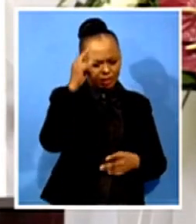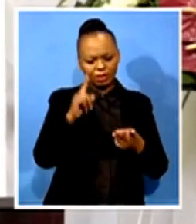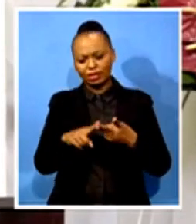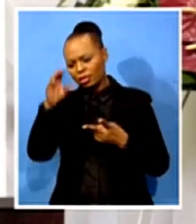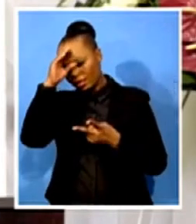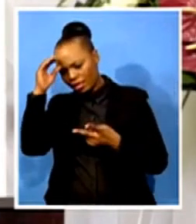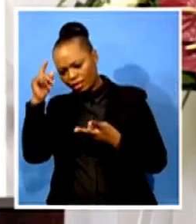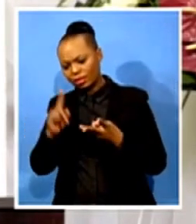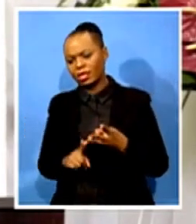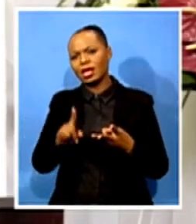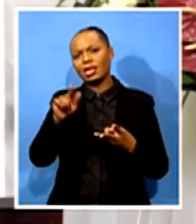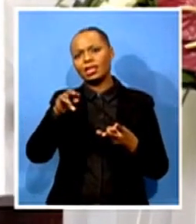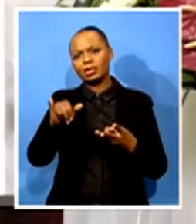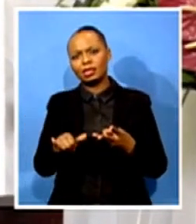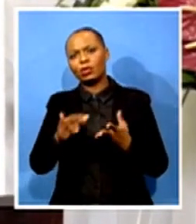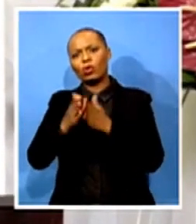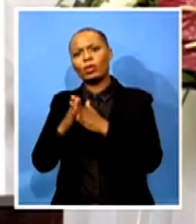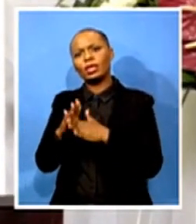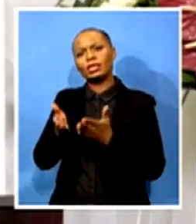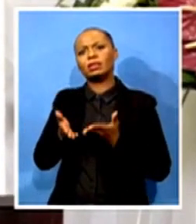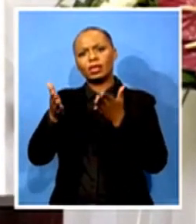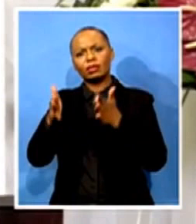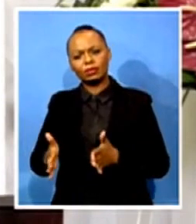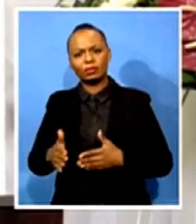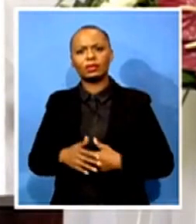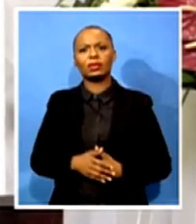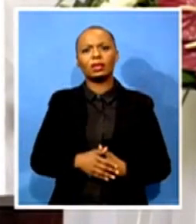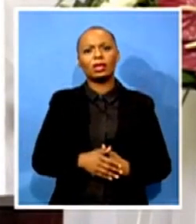person at Darkonia. Doris Thubi was a